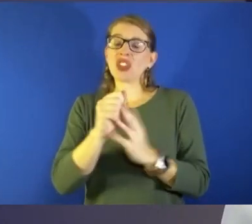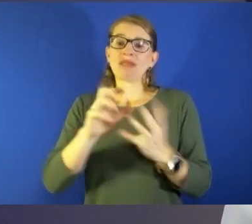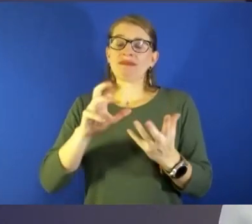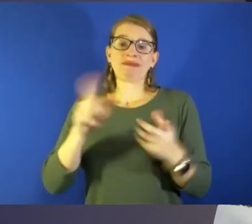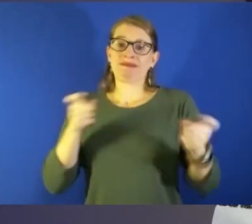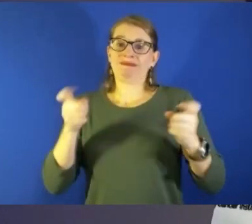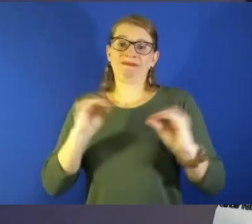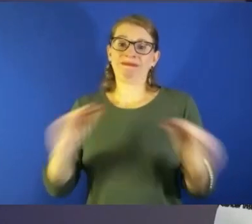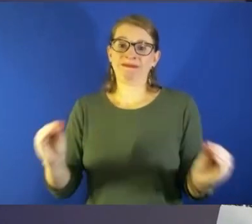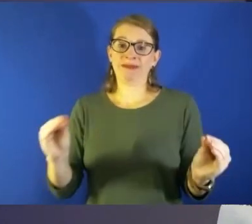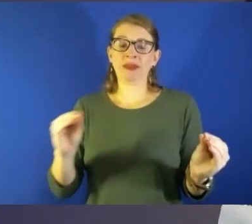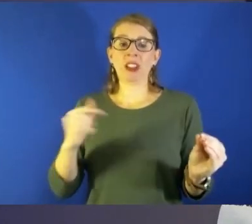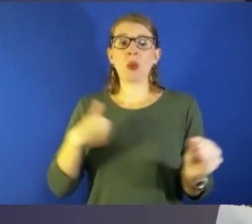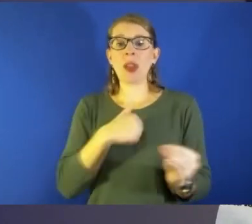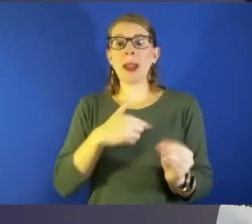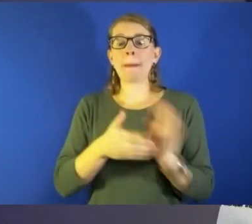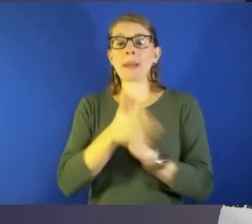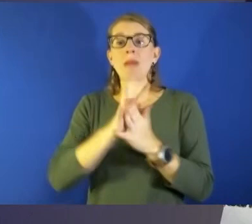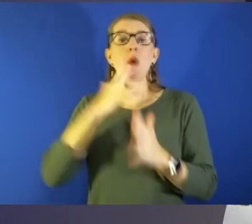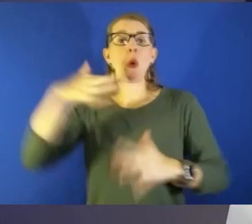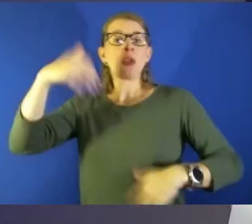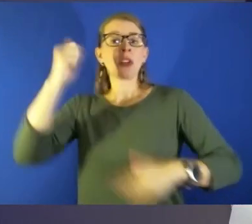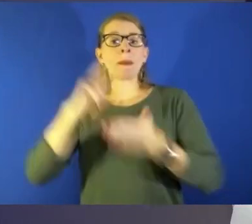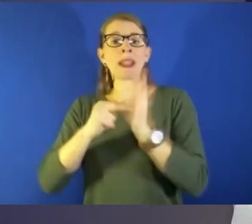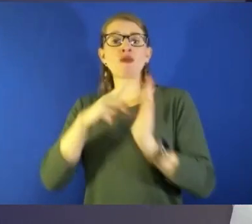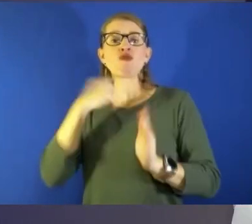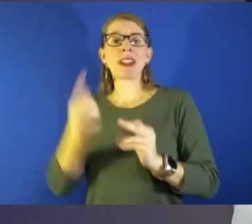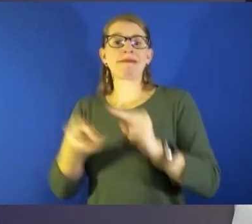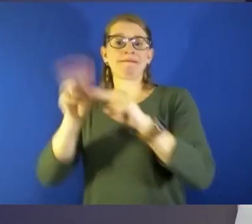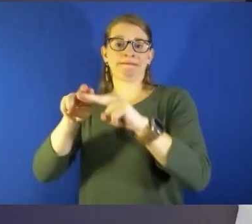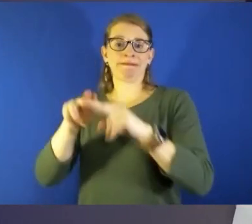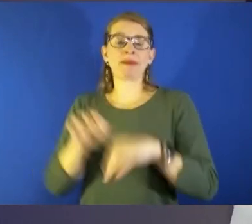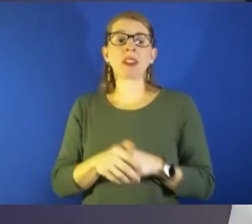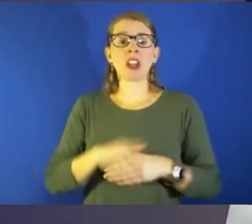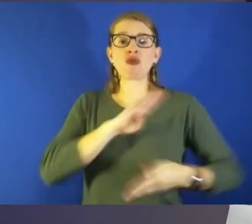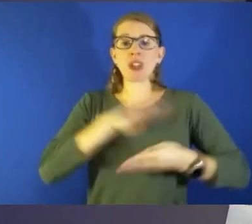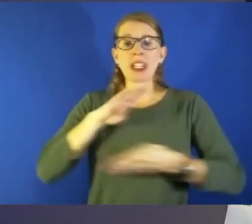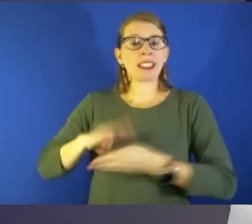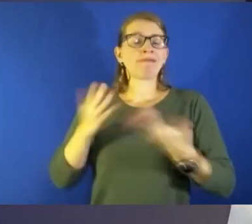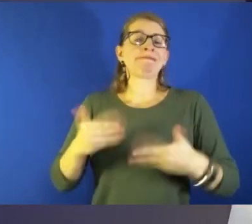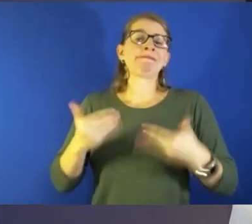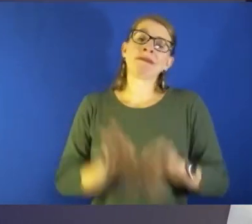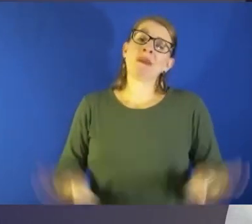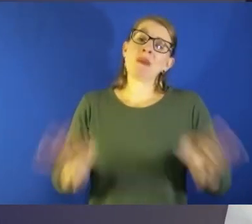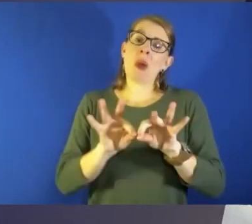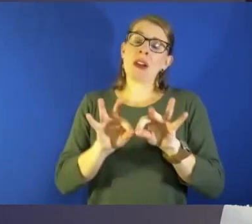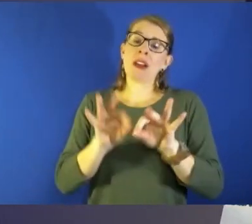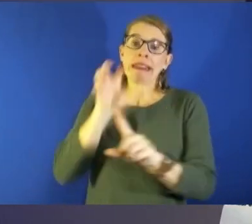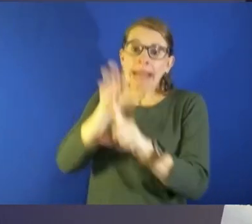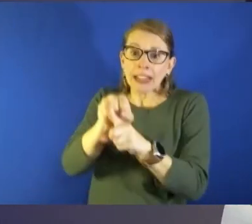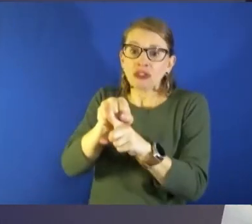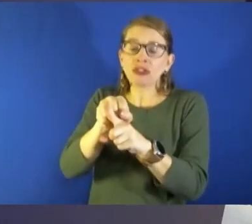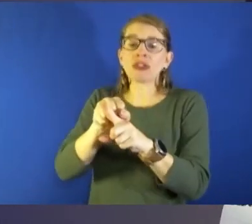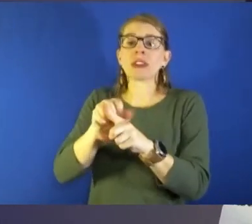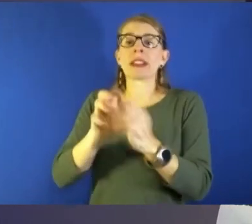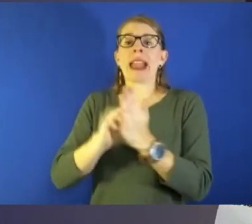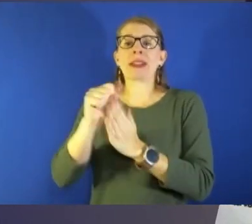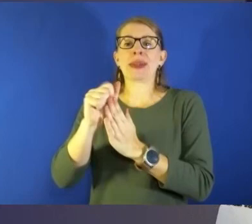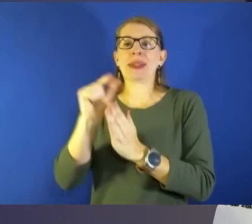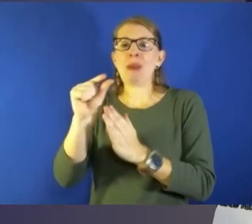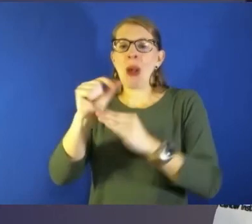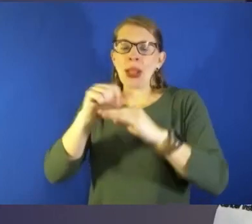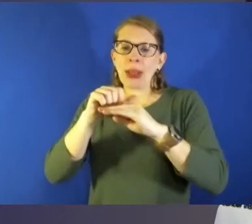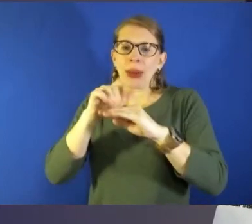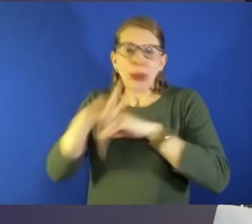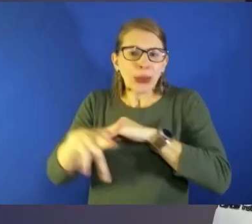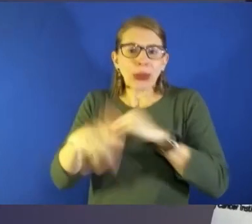So doing your screening exams is so important, because that allows us to find cancers when they are truly really small and